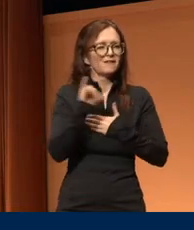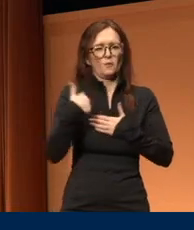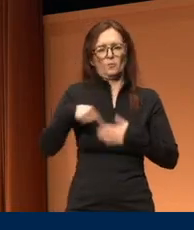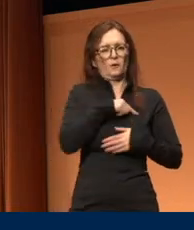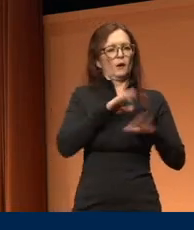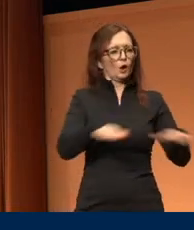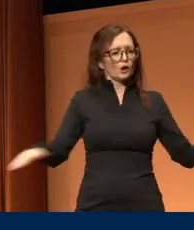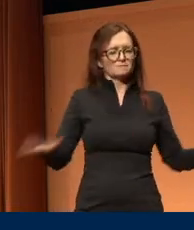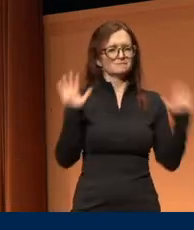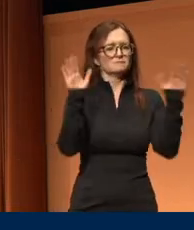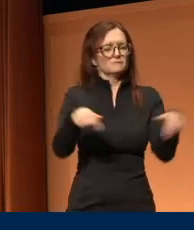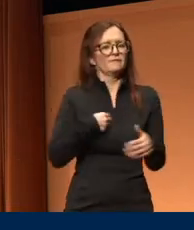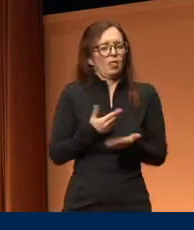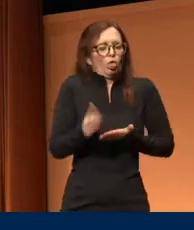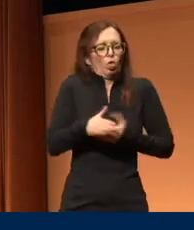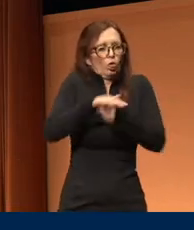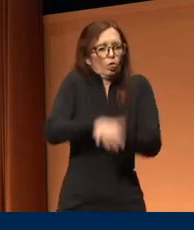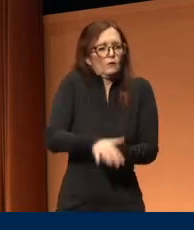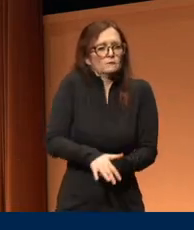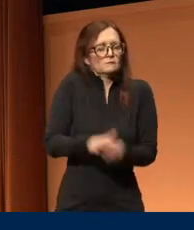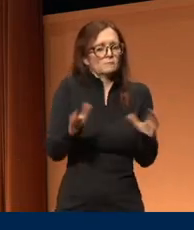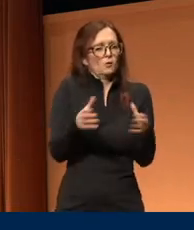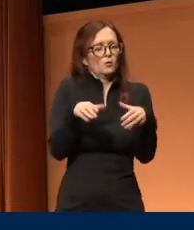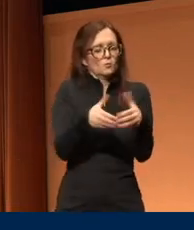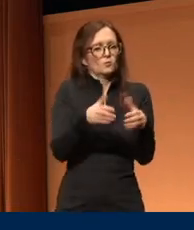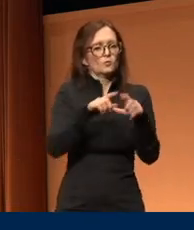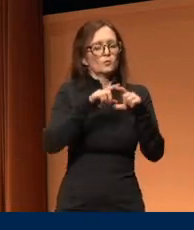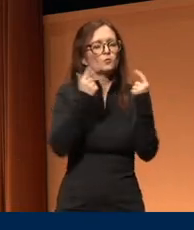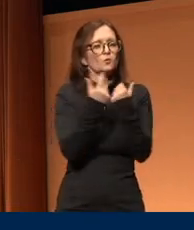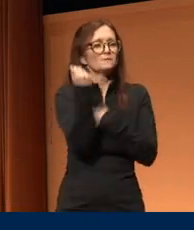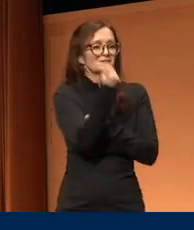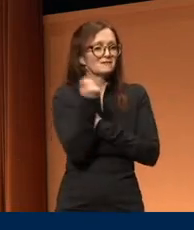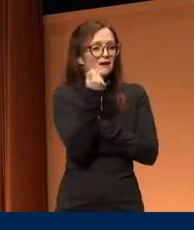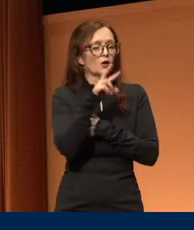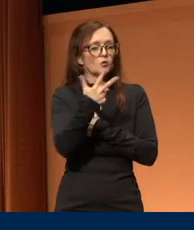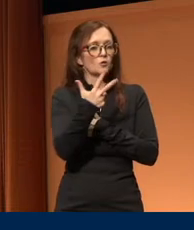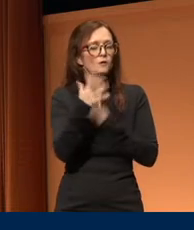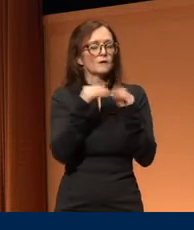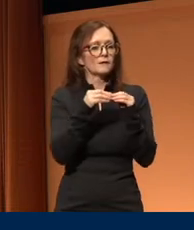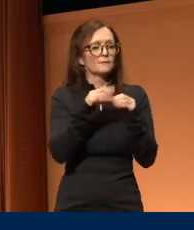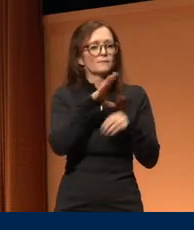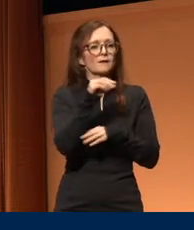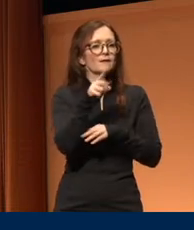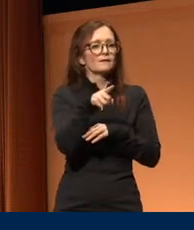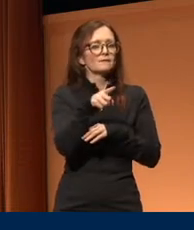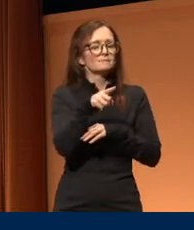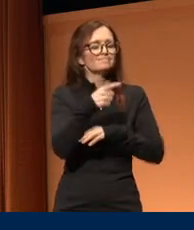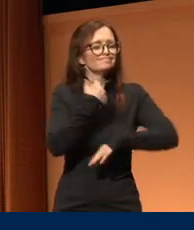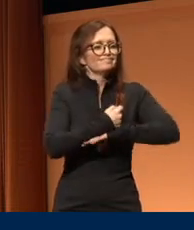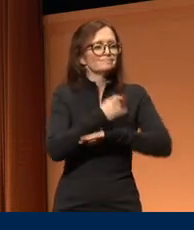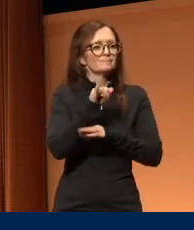children." In small groups, on the Saturday of the third session, he had shut down another expert with a,